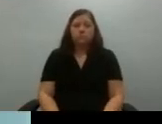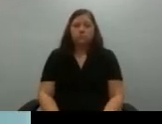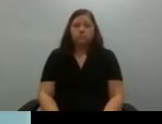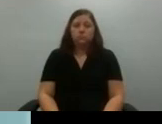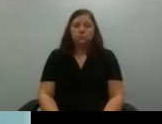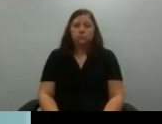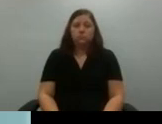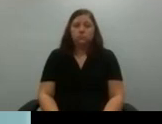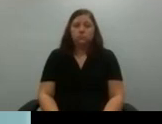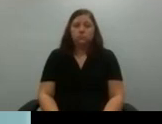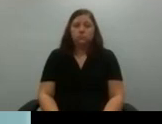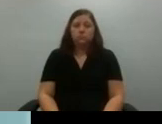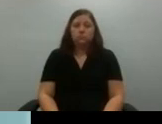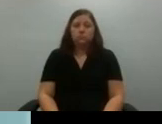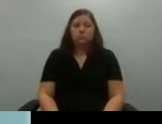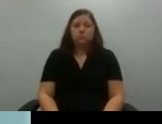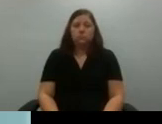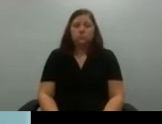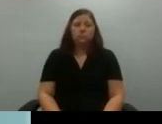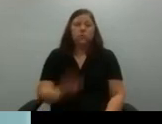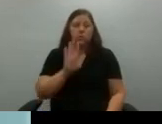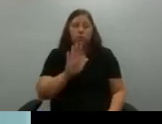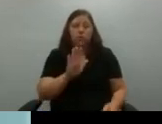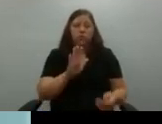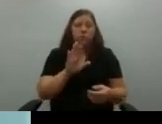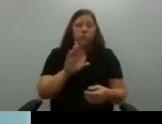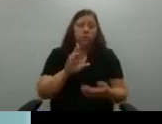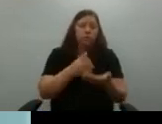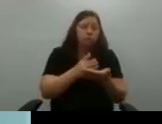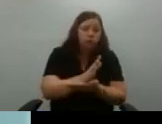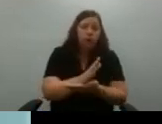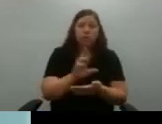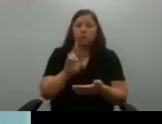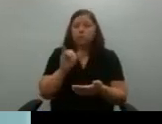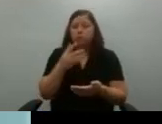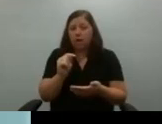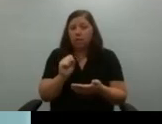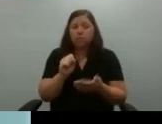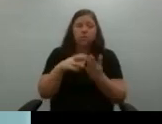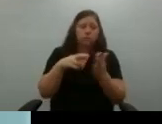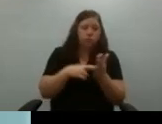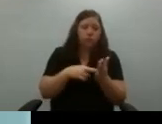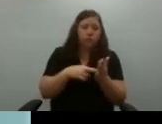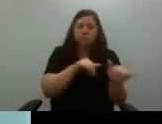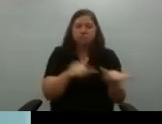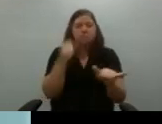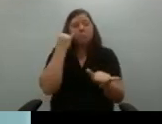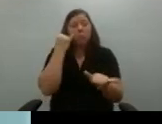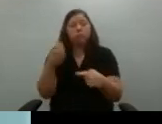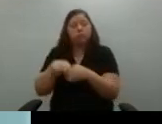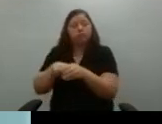The same rights and rules apply when you are in the house or a car of another person. So